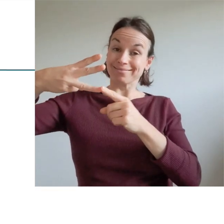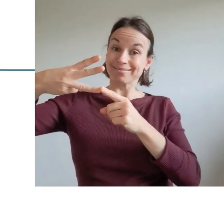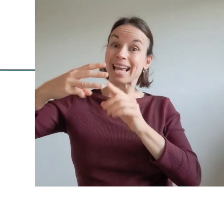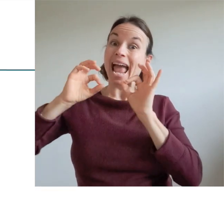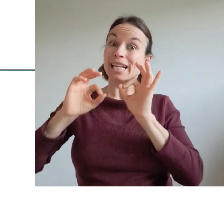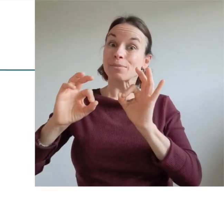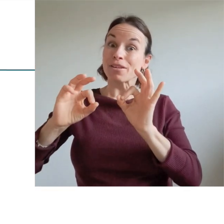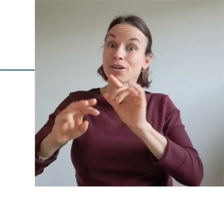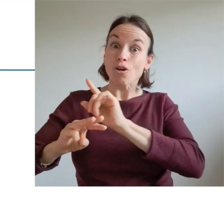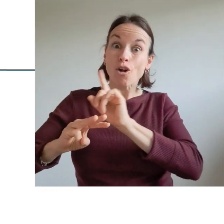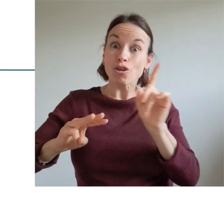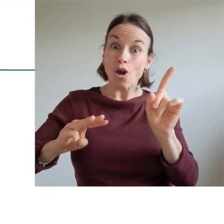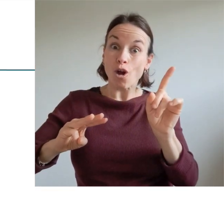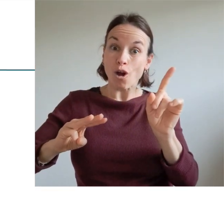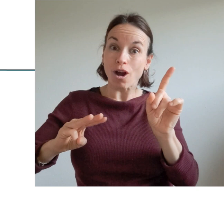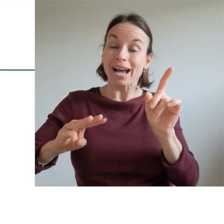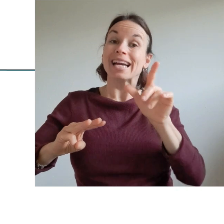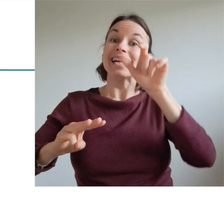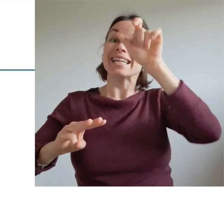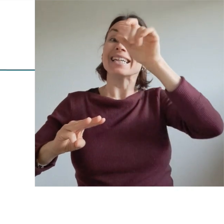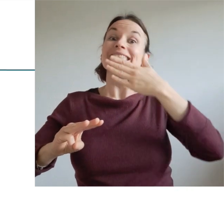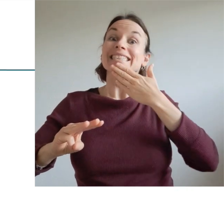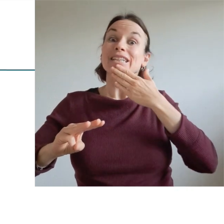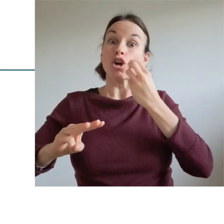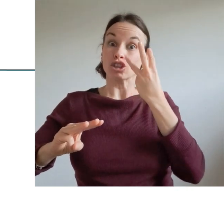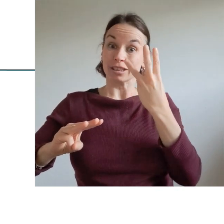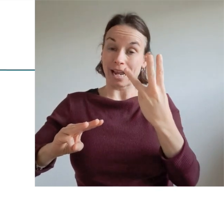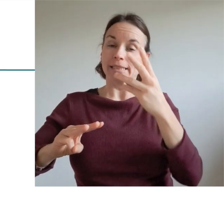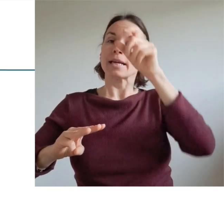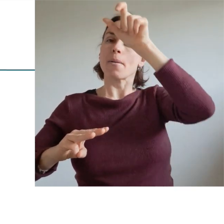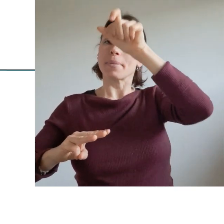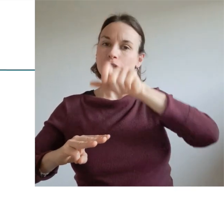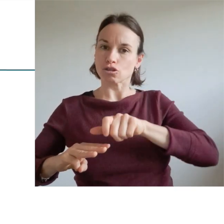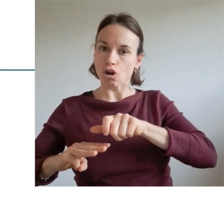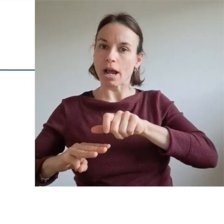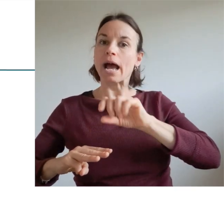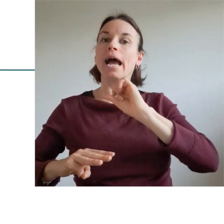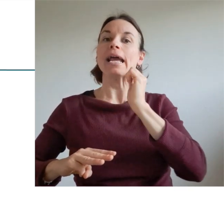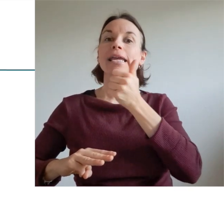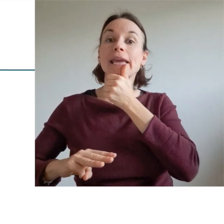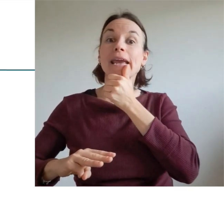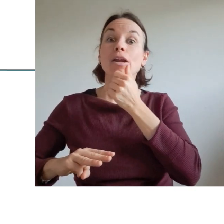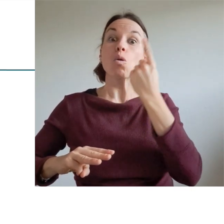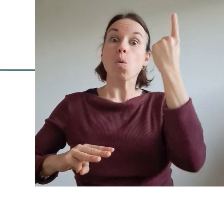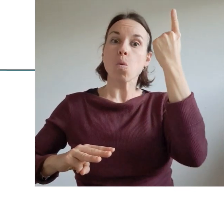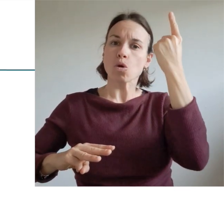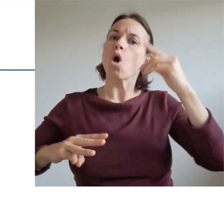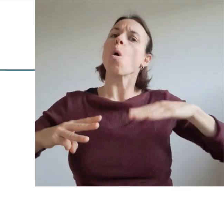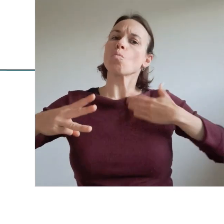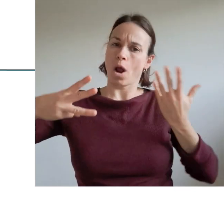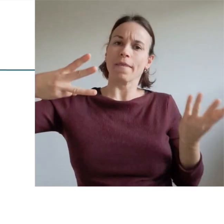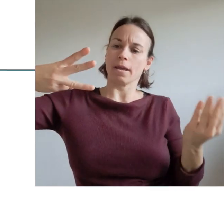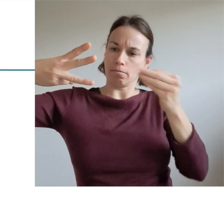functions. And in the non-specific function, all three signs are possible.